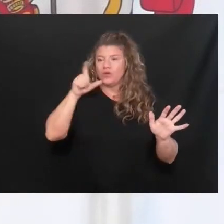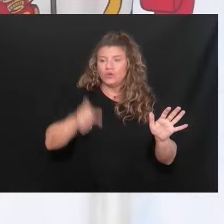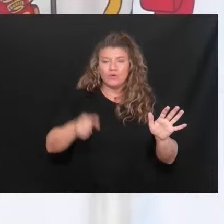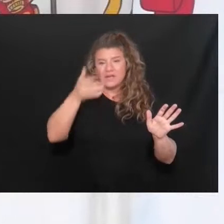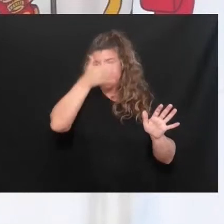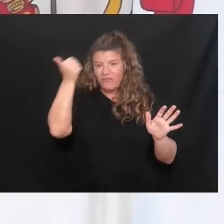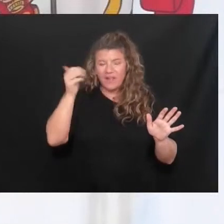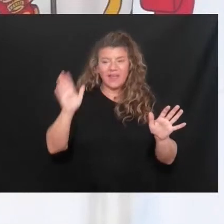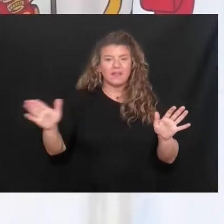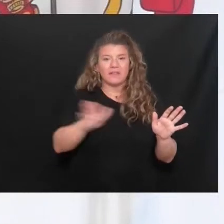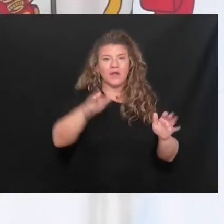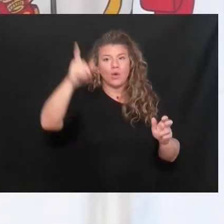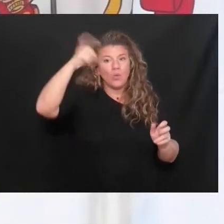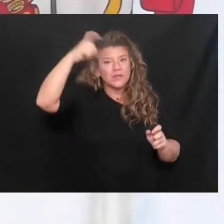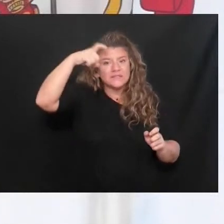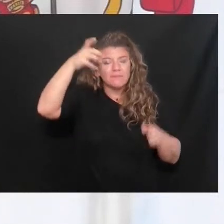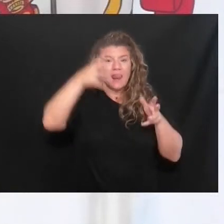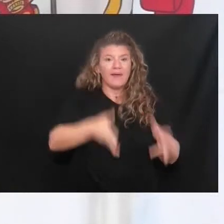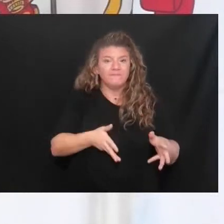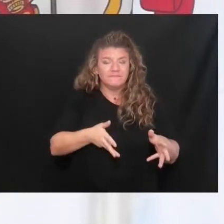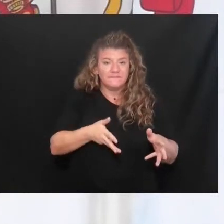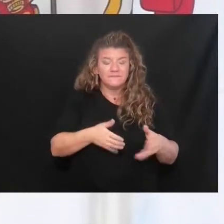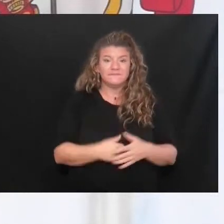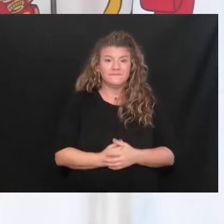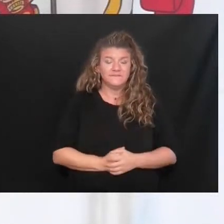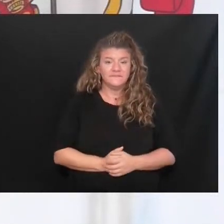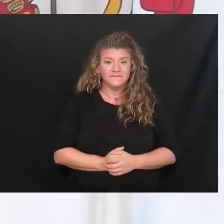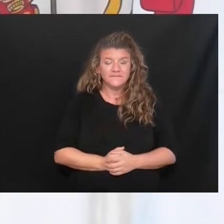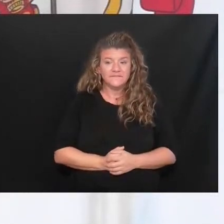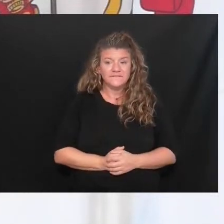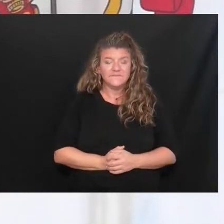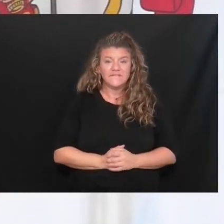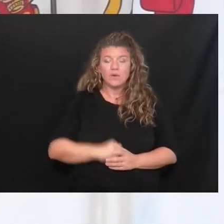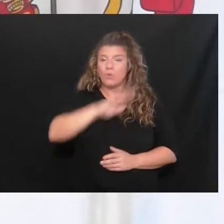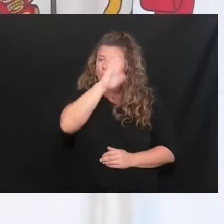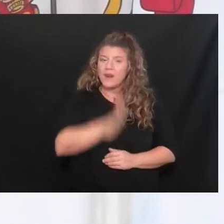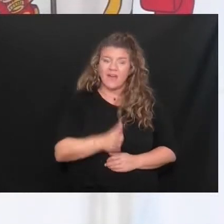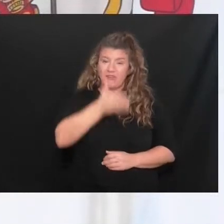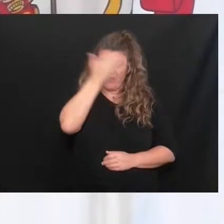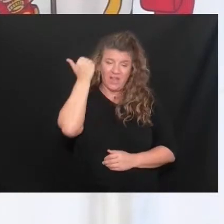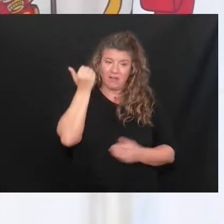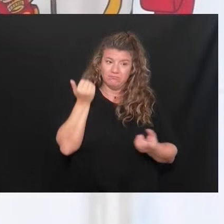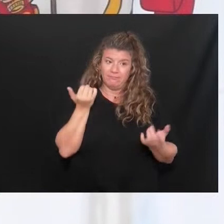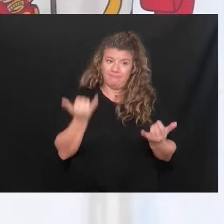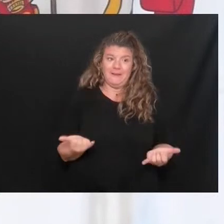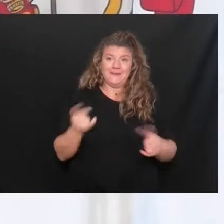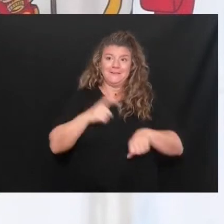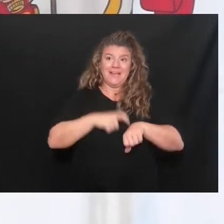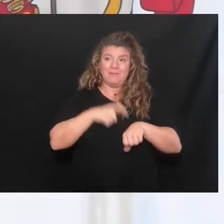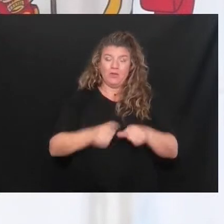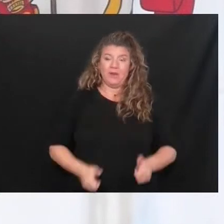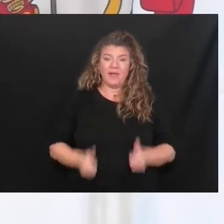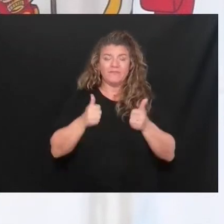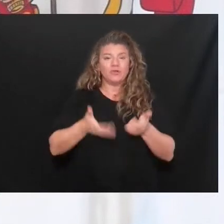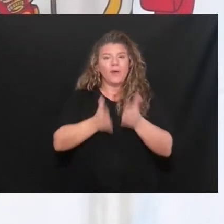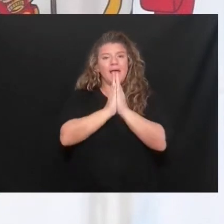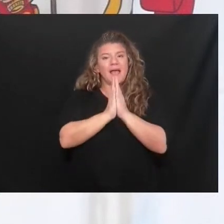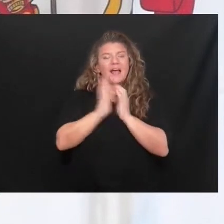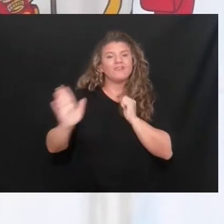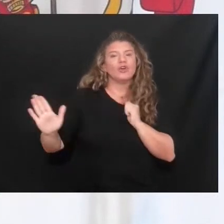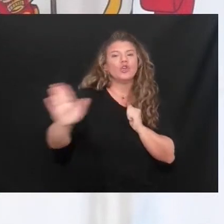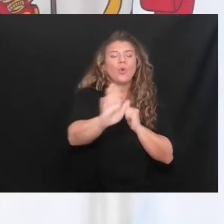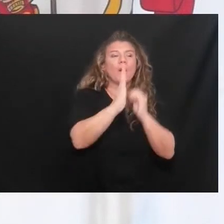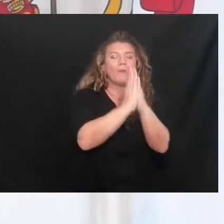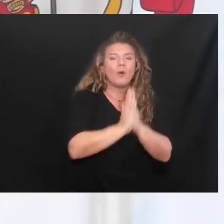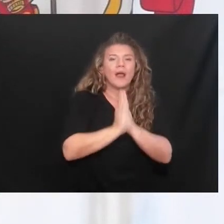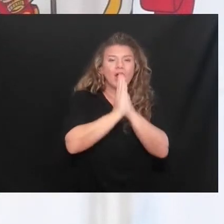the wisdom that has left us. We'll never forget this time. And I ask for your prayers for just